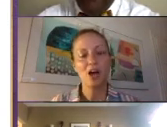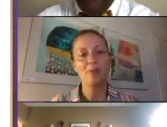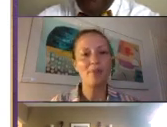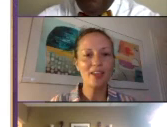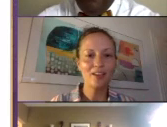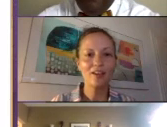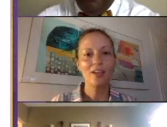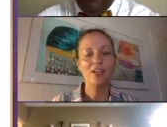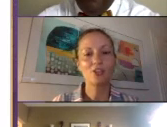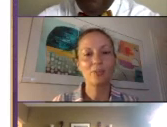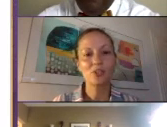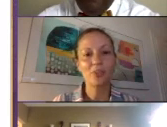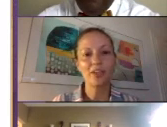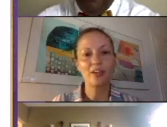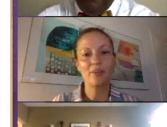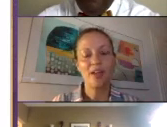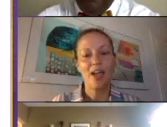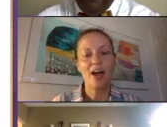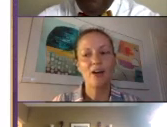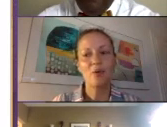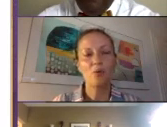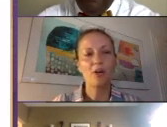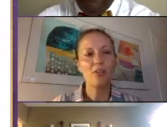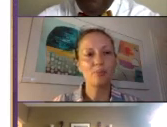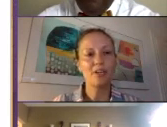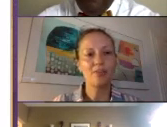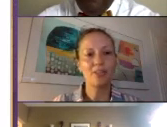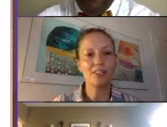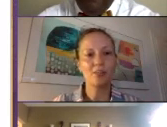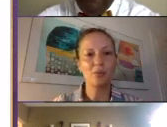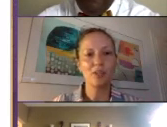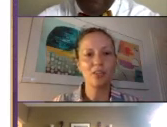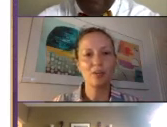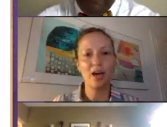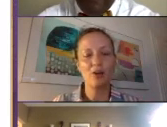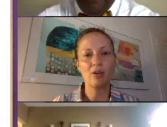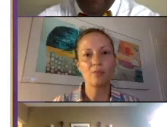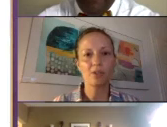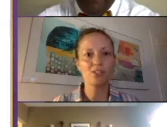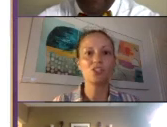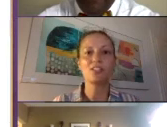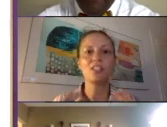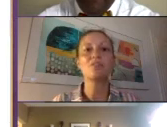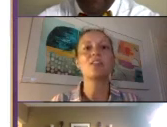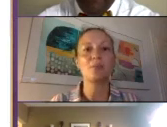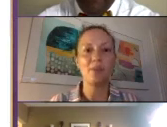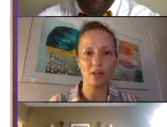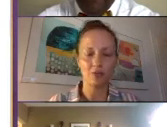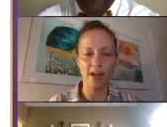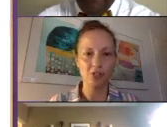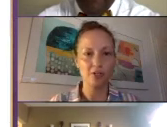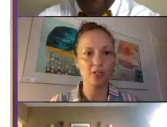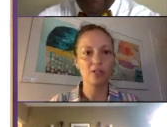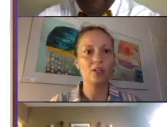experience making instruments with them. What are the benefits when we think about versus just giving